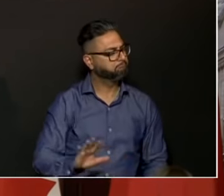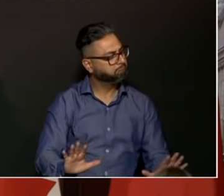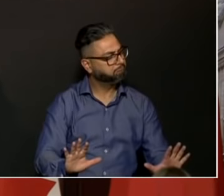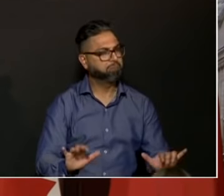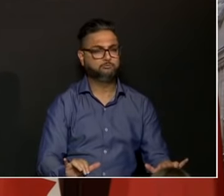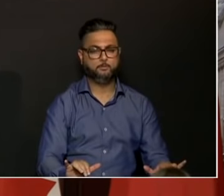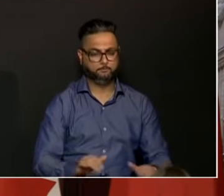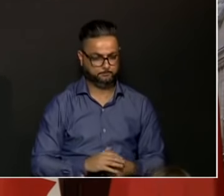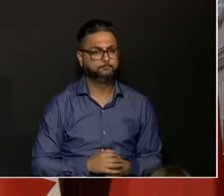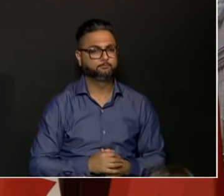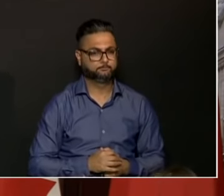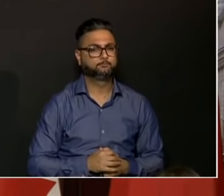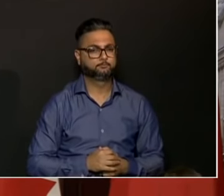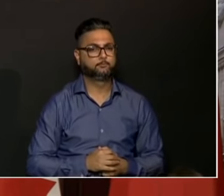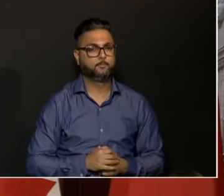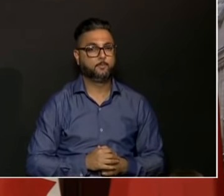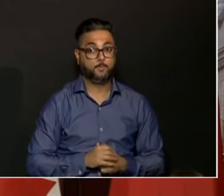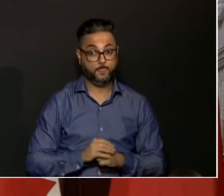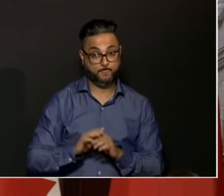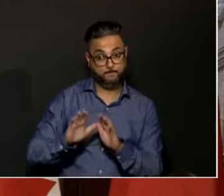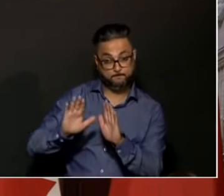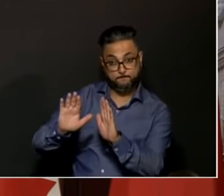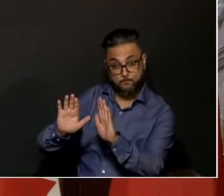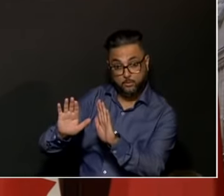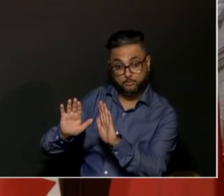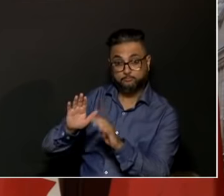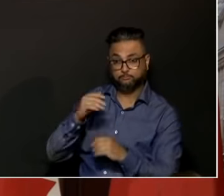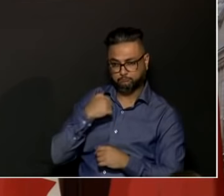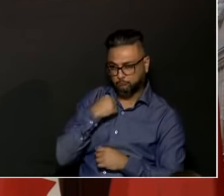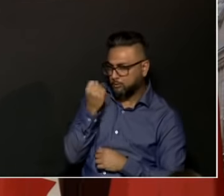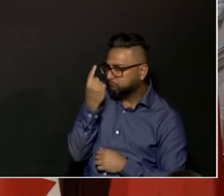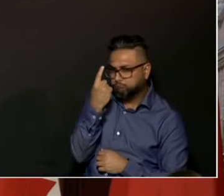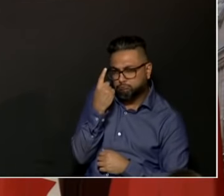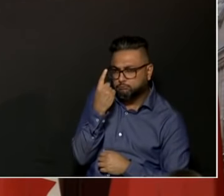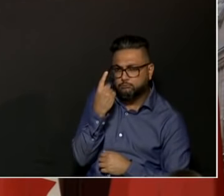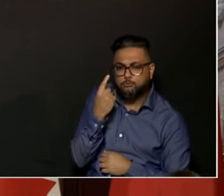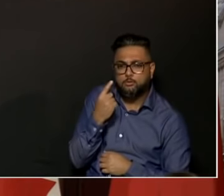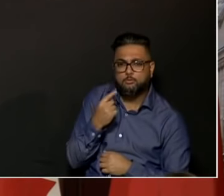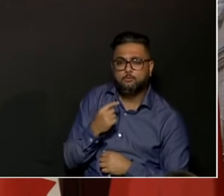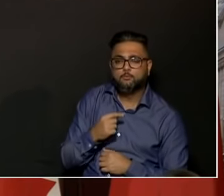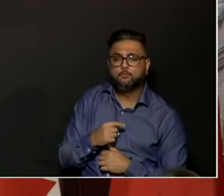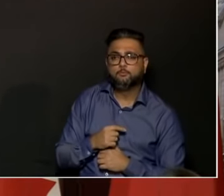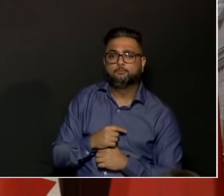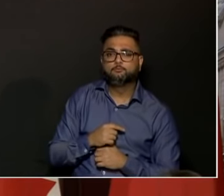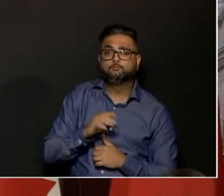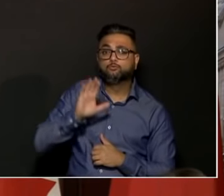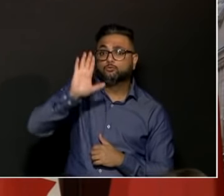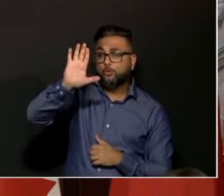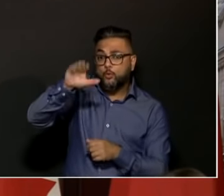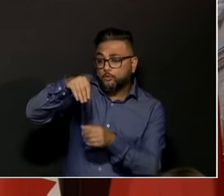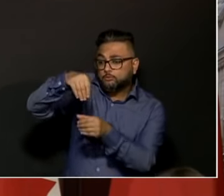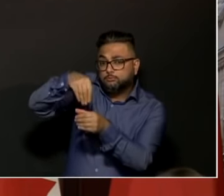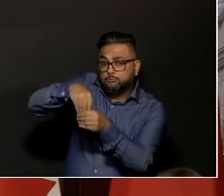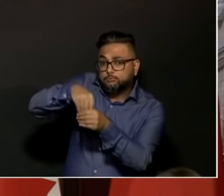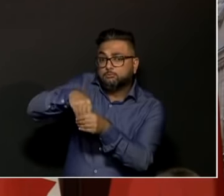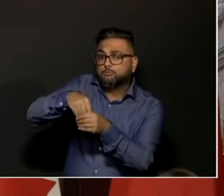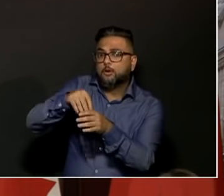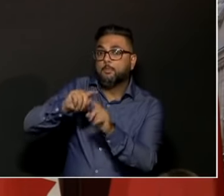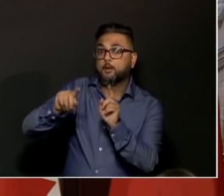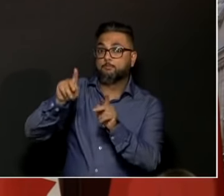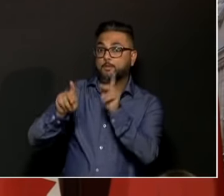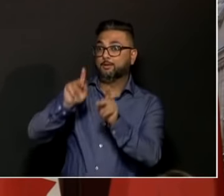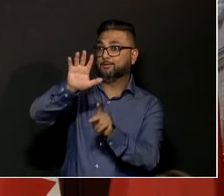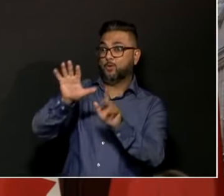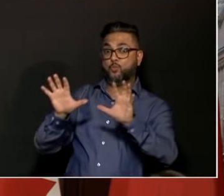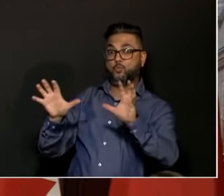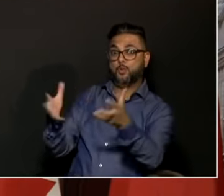have you're going to be definitive, because I understand that there's some people in maybe not in your inner circle, but certainly in your party, who would like you to go and